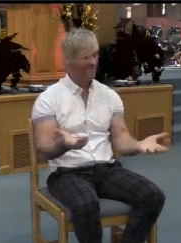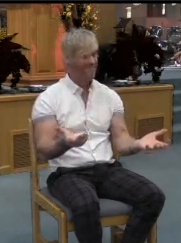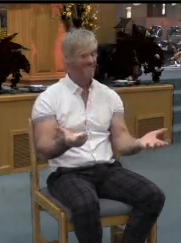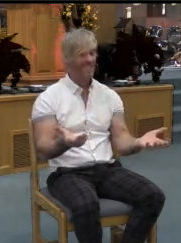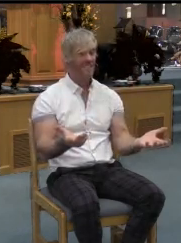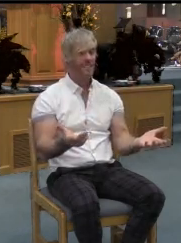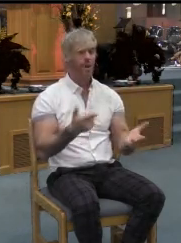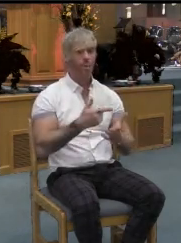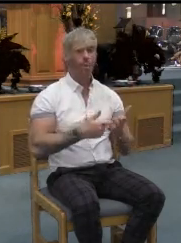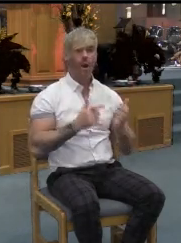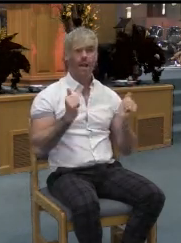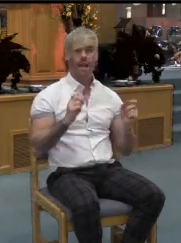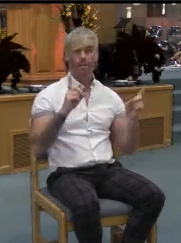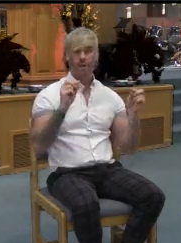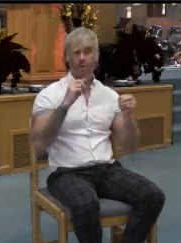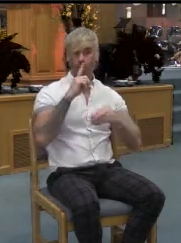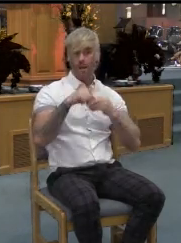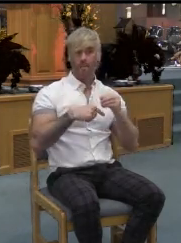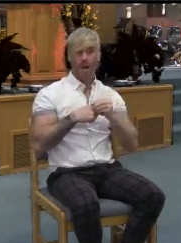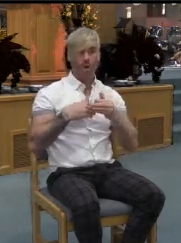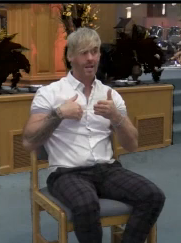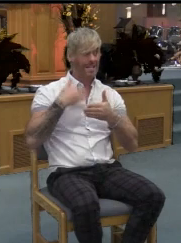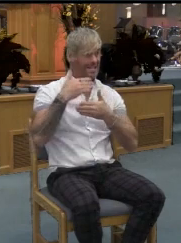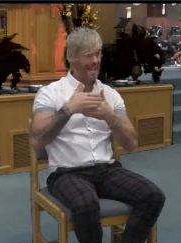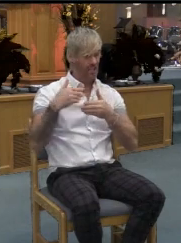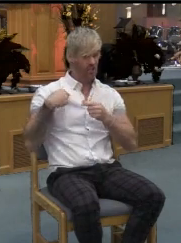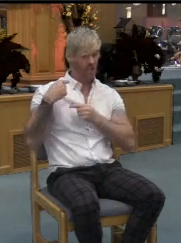what can we do about this?